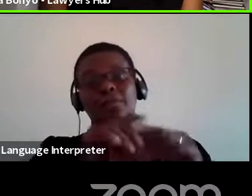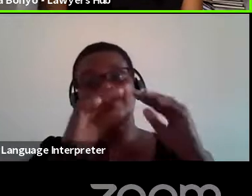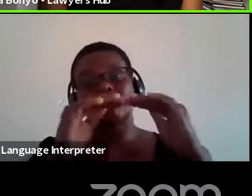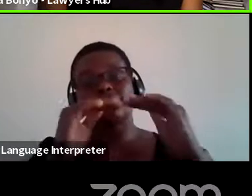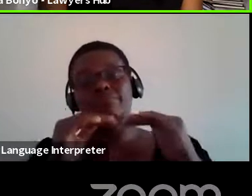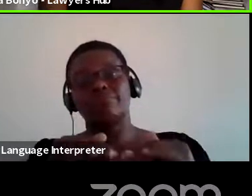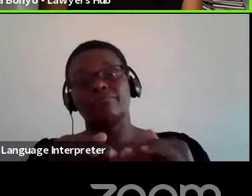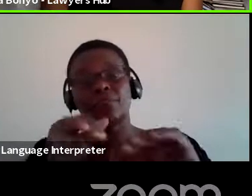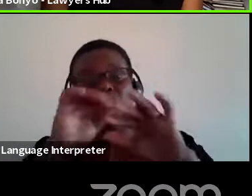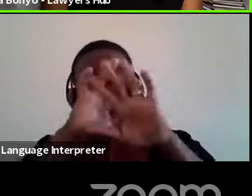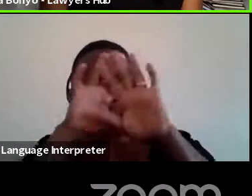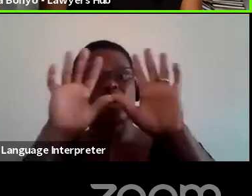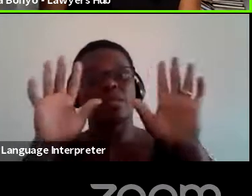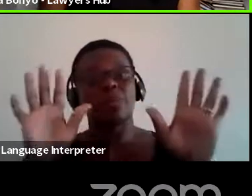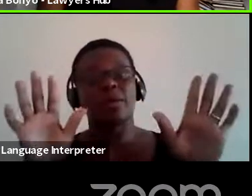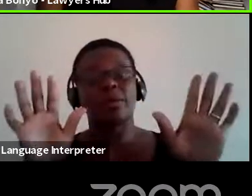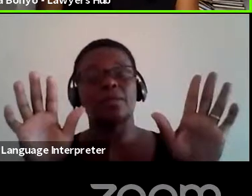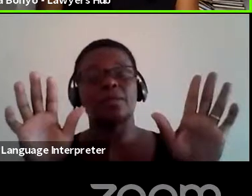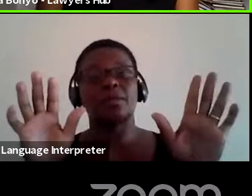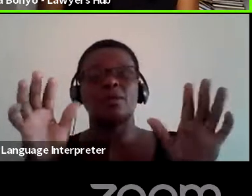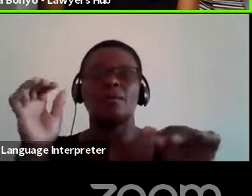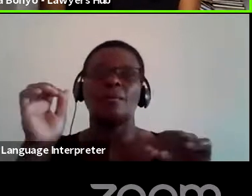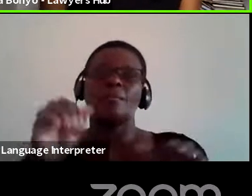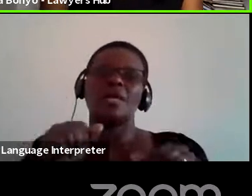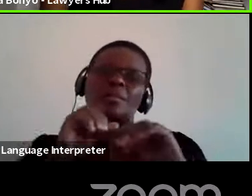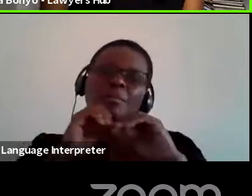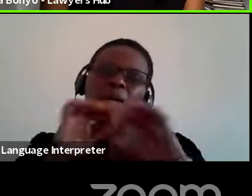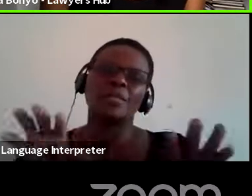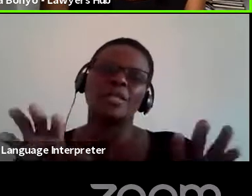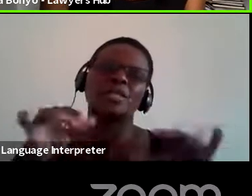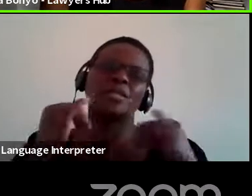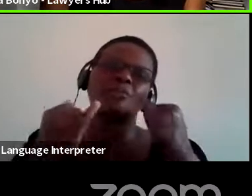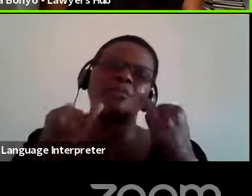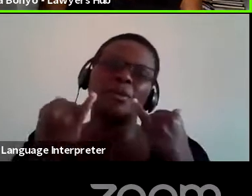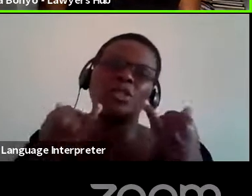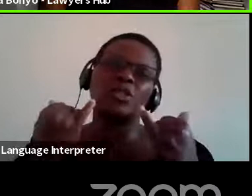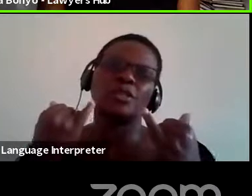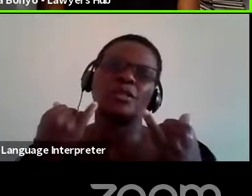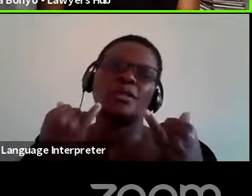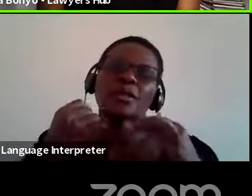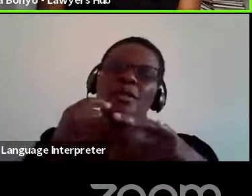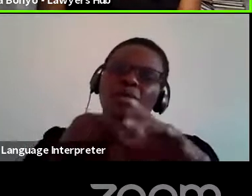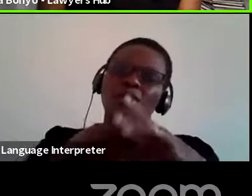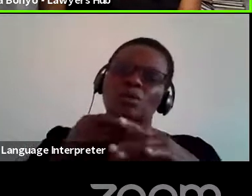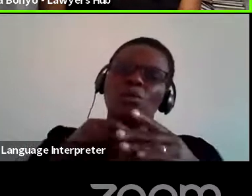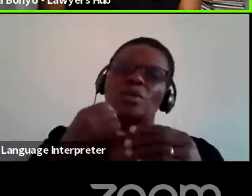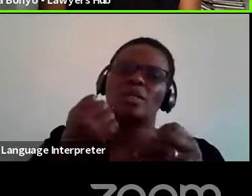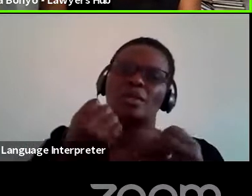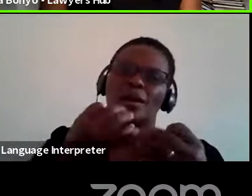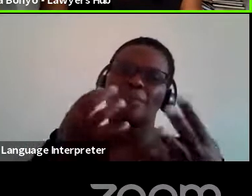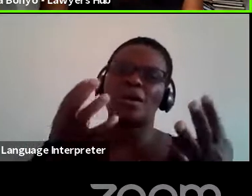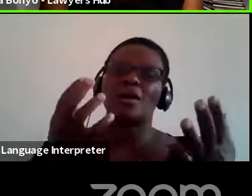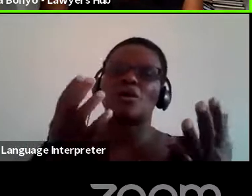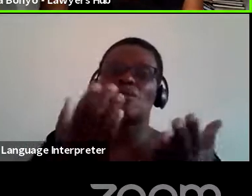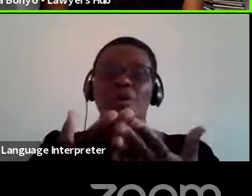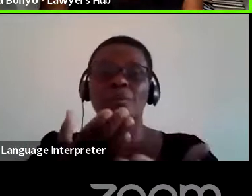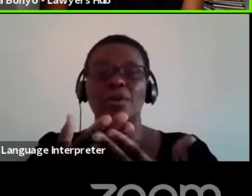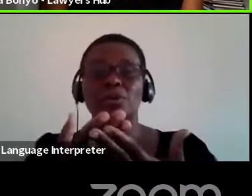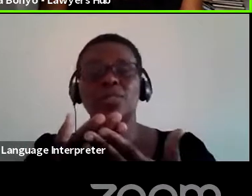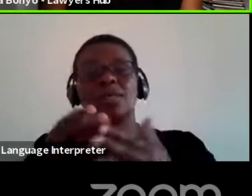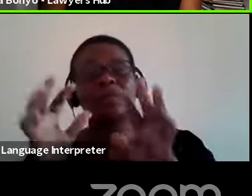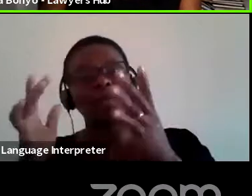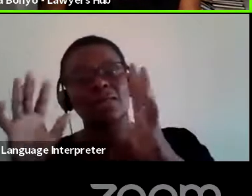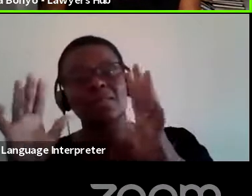accountability, that platforms should be required to publish additional information, including number of appeals, whether they were successful or